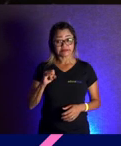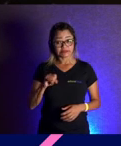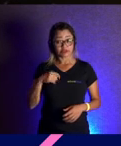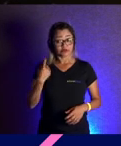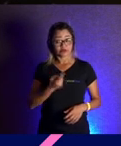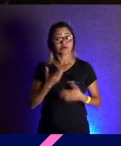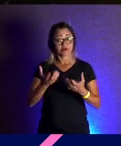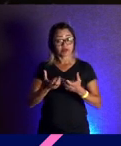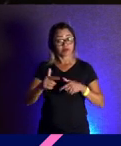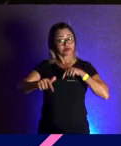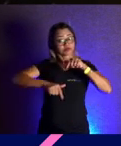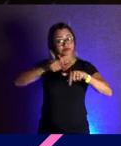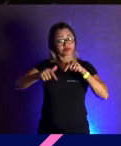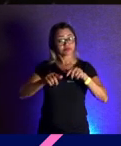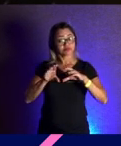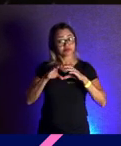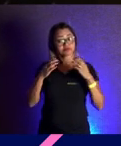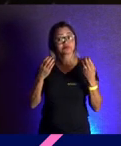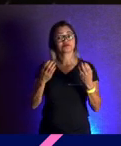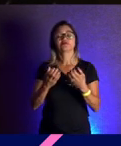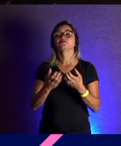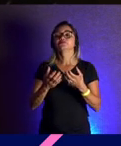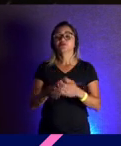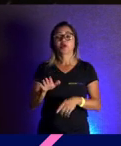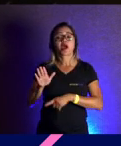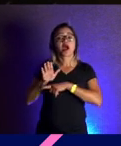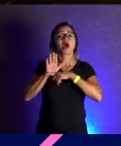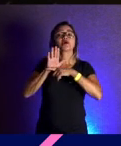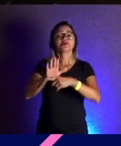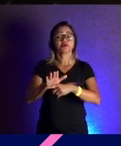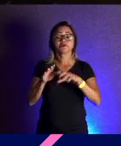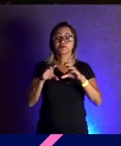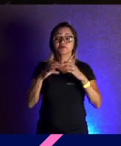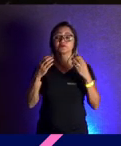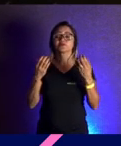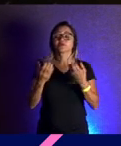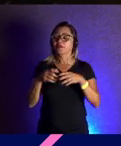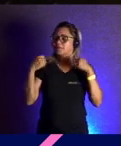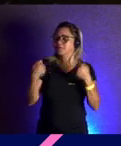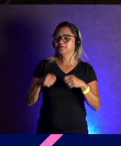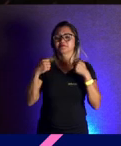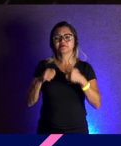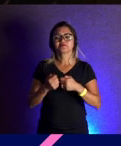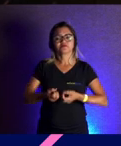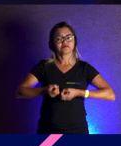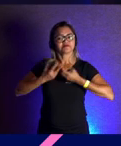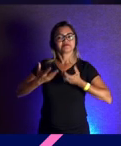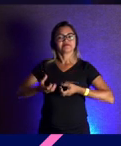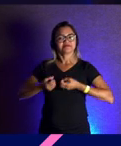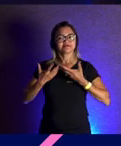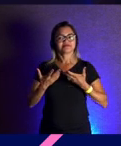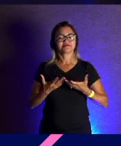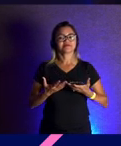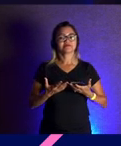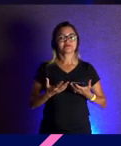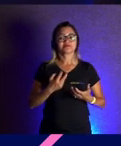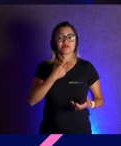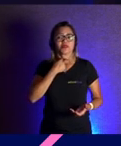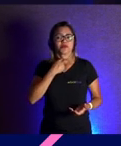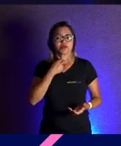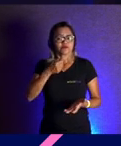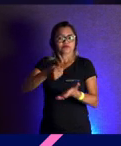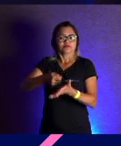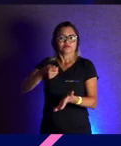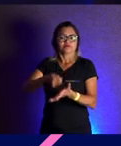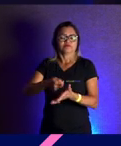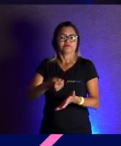them, with that community, if we want to help them, we need to support them. But we cannot say to them that we come to them. Instead, we should